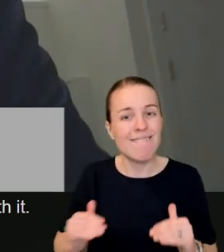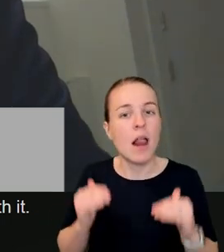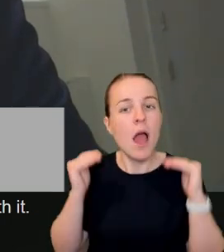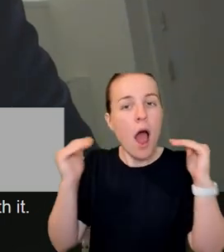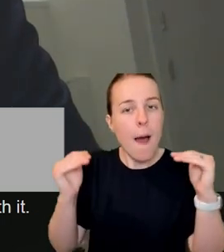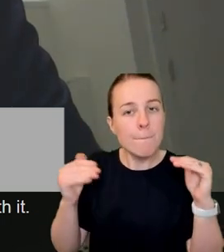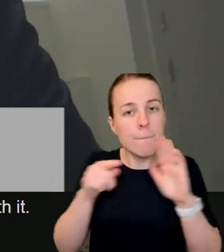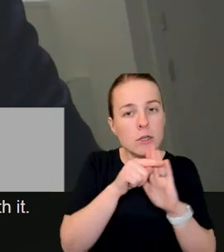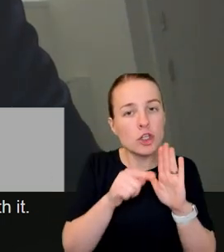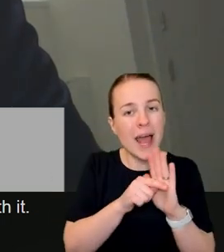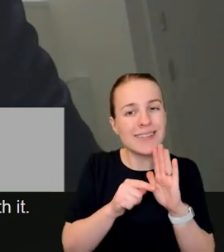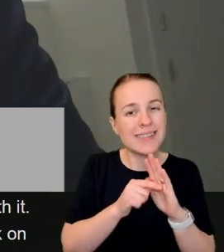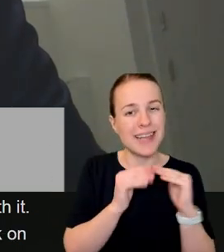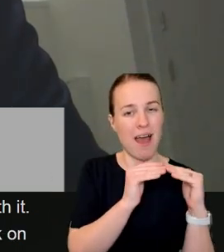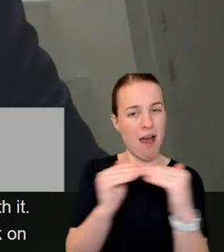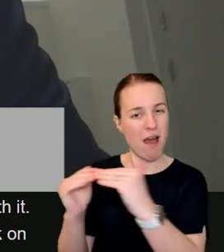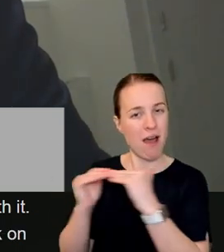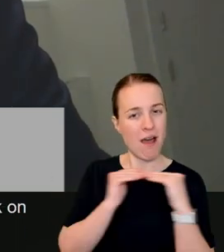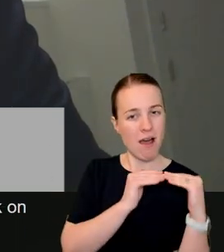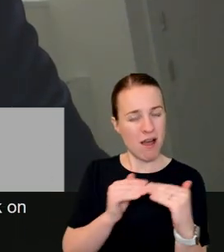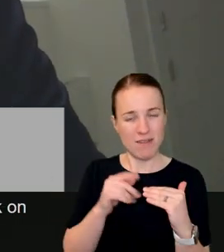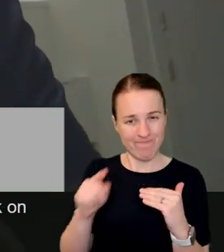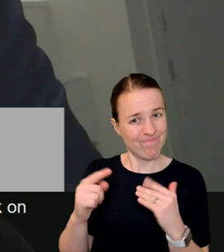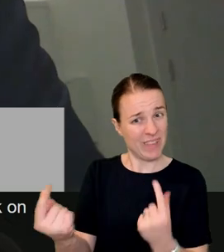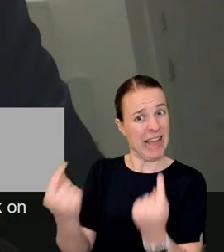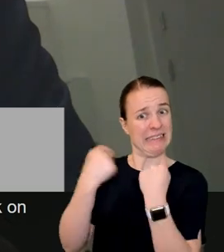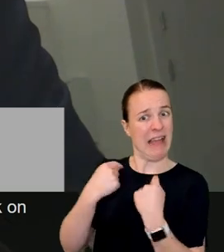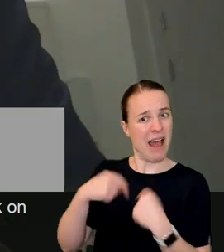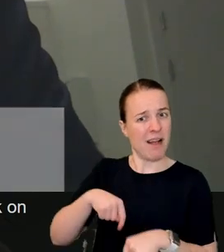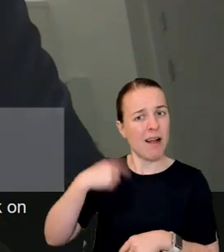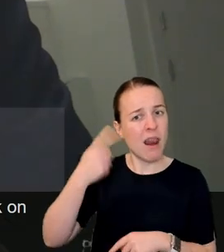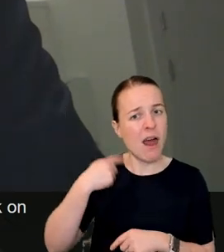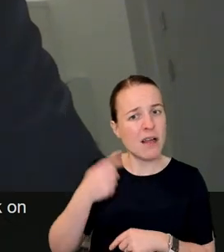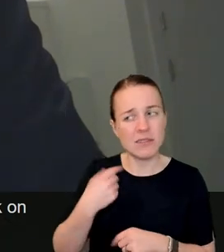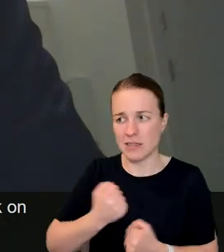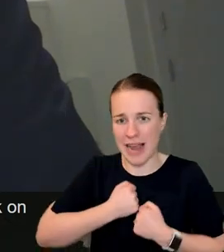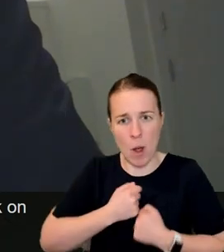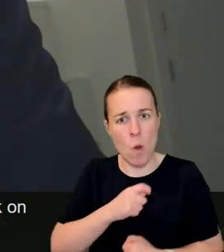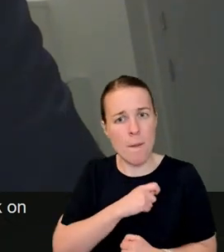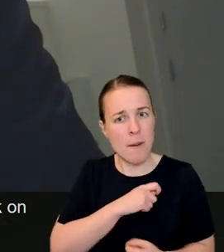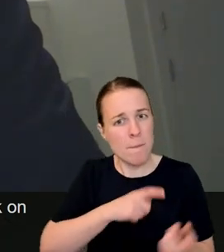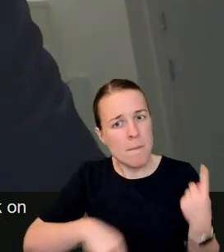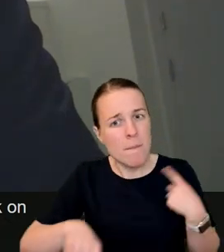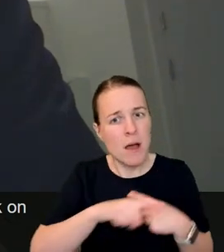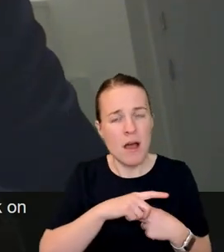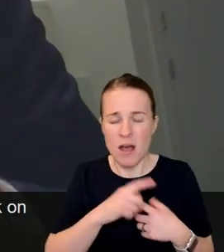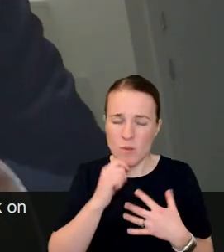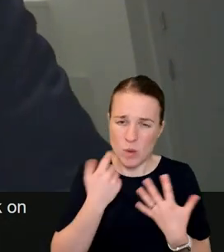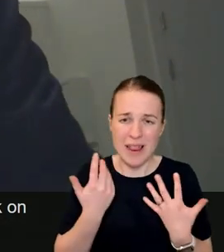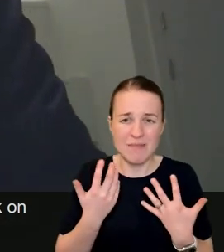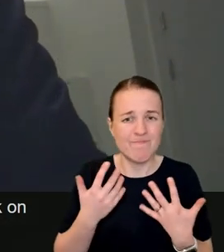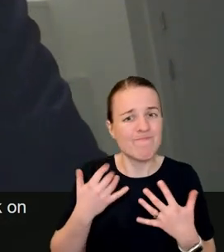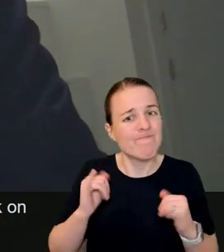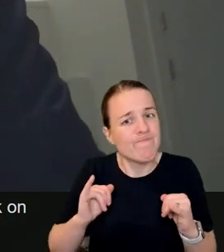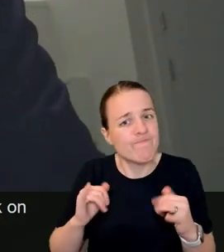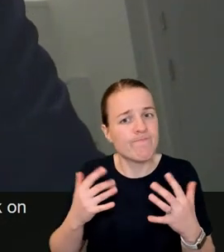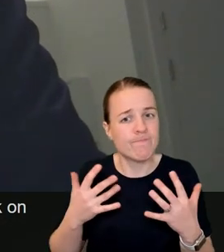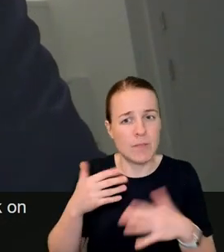The government claimed that their levelling up agenda will bring prosperity to forgotten parts of the UK. They seem to have forgotten that many of